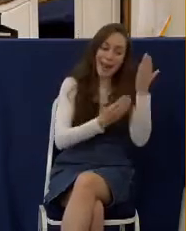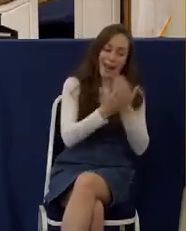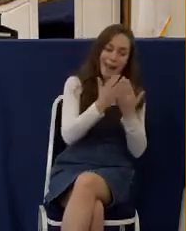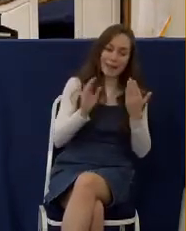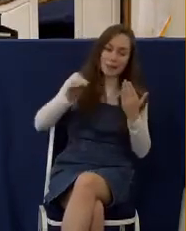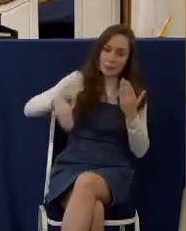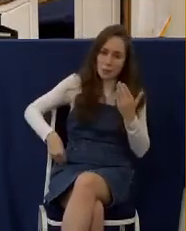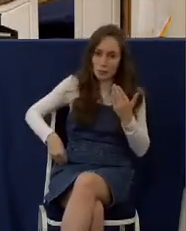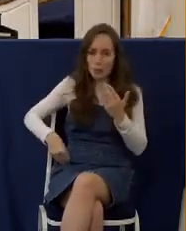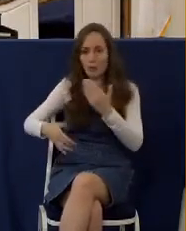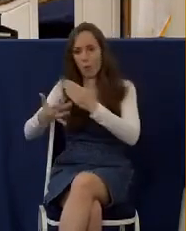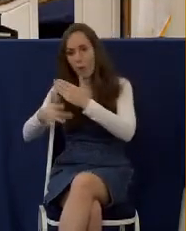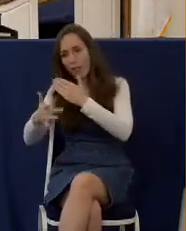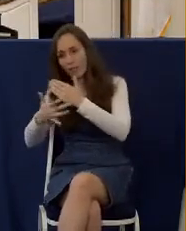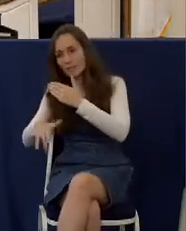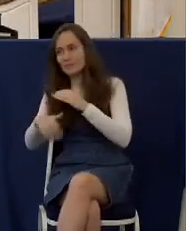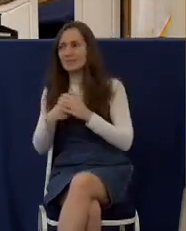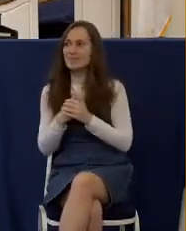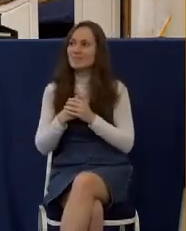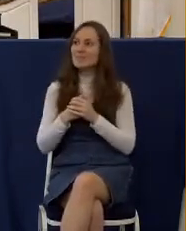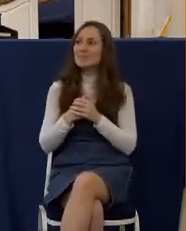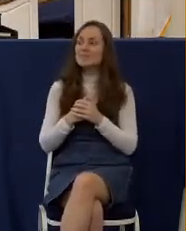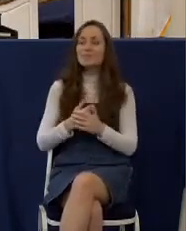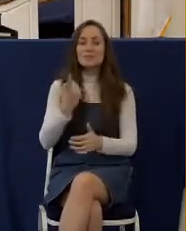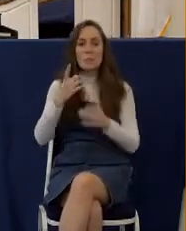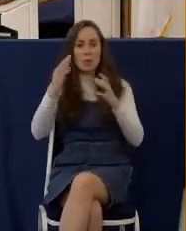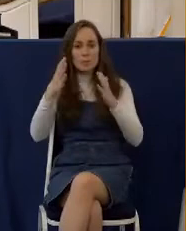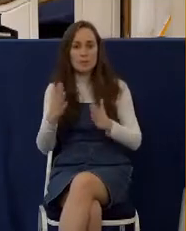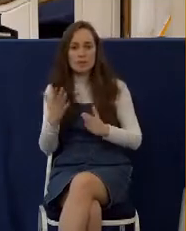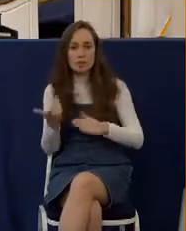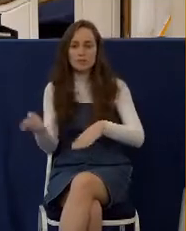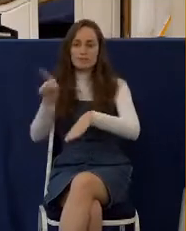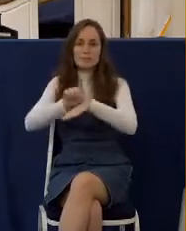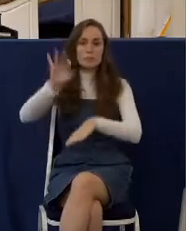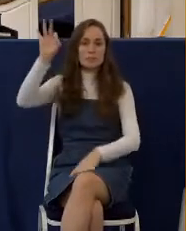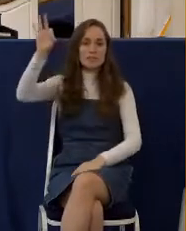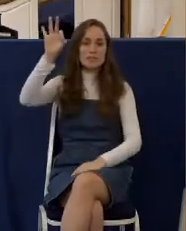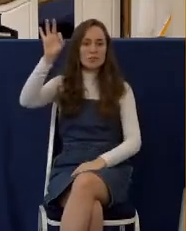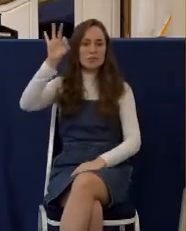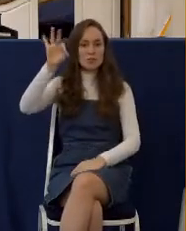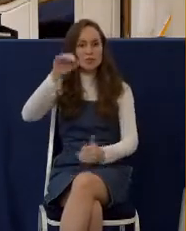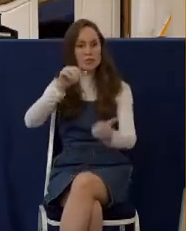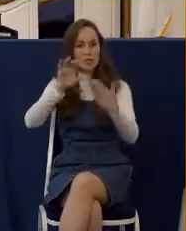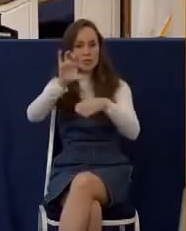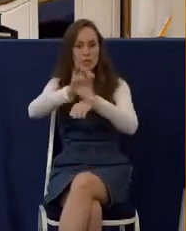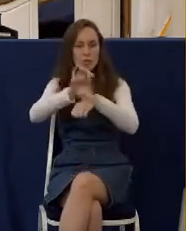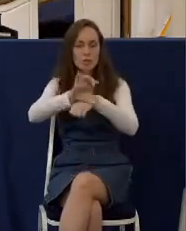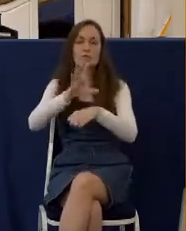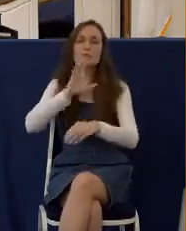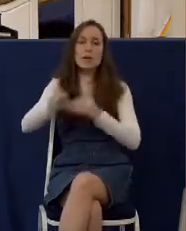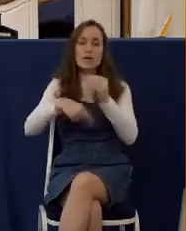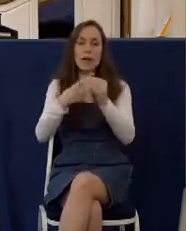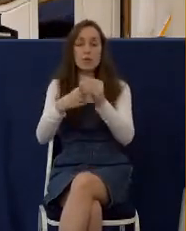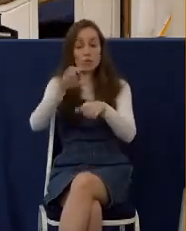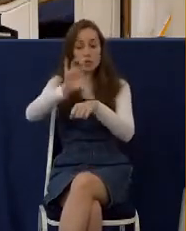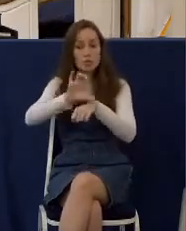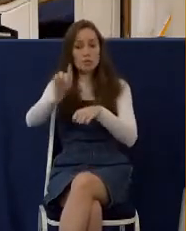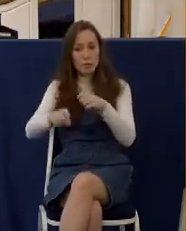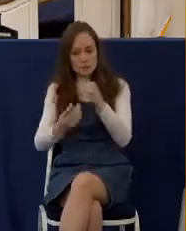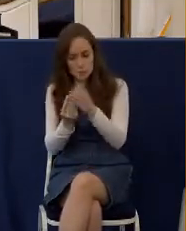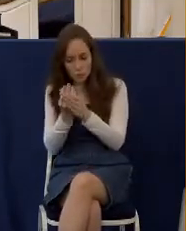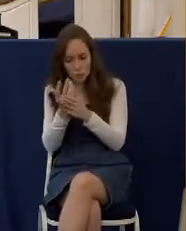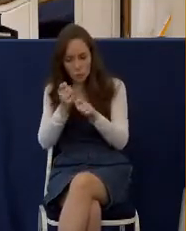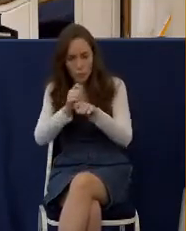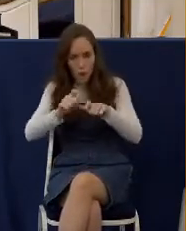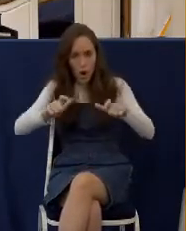A preacher was standing on in front of his church, and he said, you know, he was talking about the church needing to expand and grow, and he said, this church needs